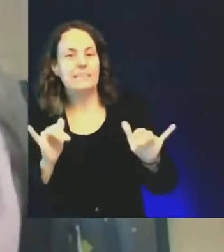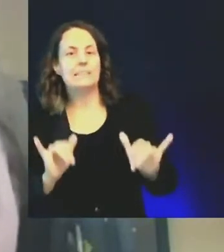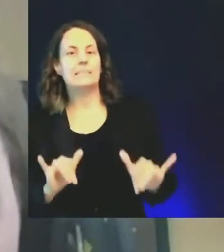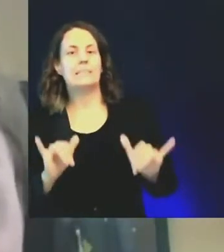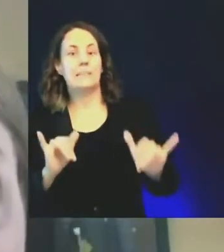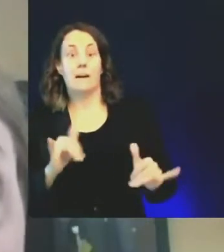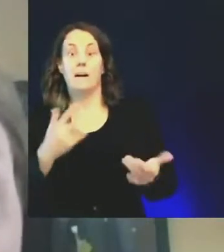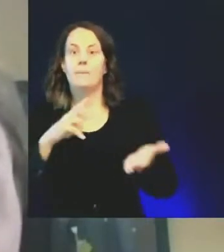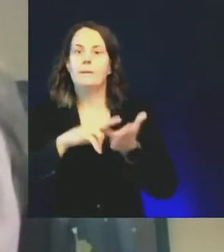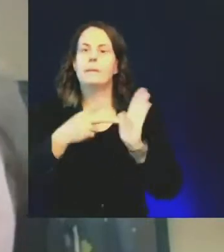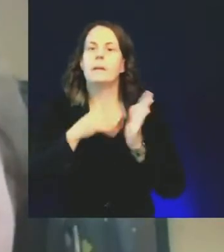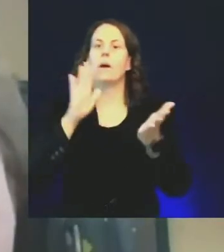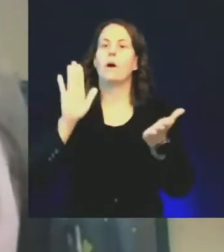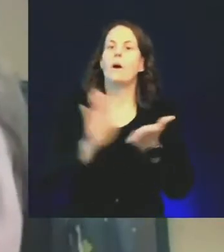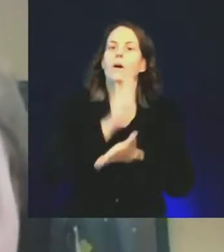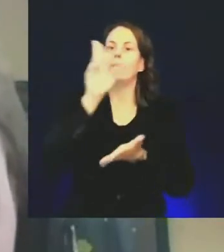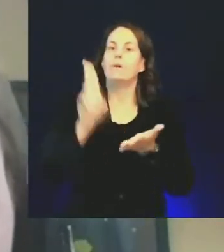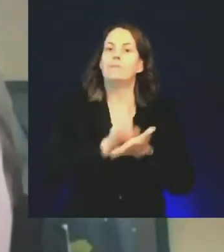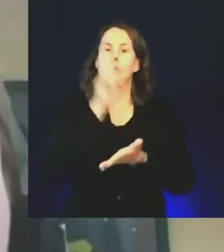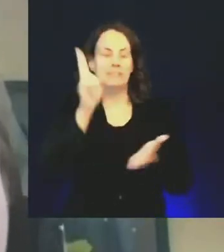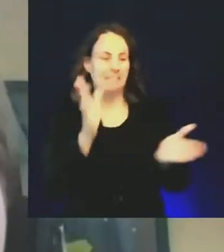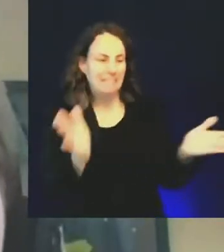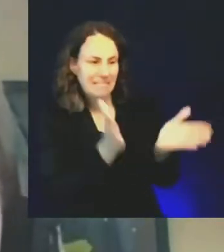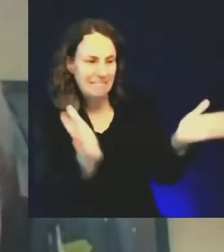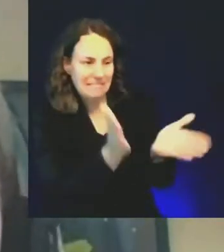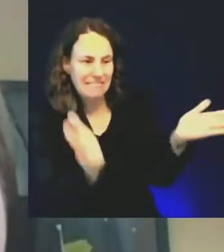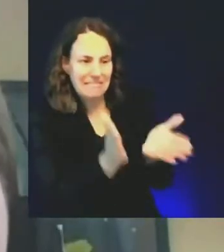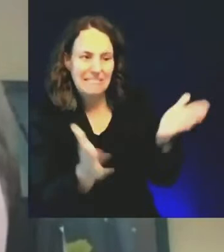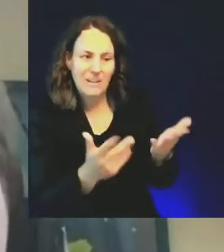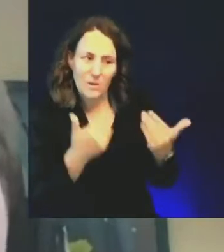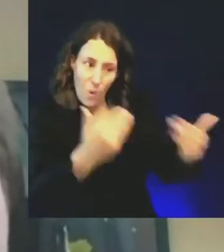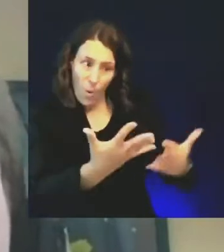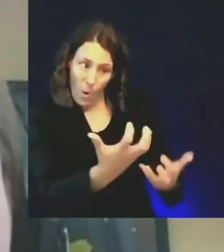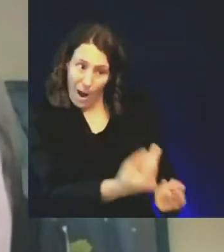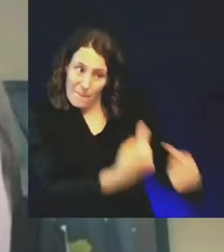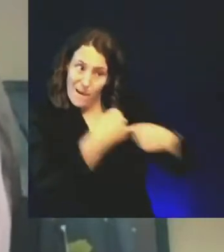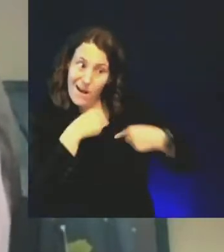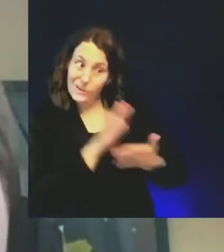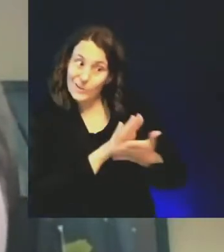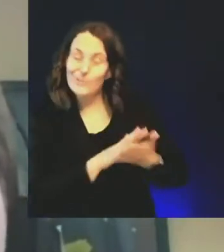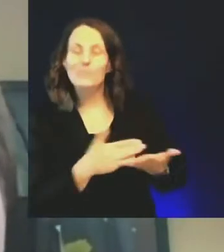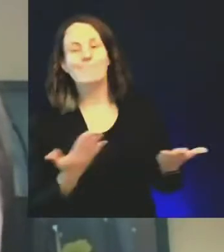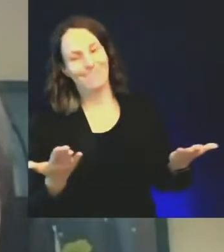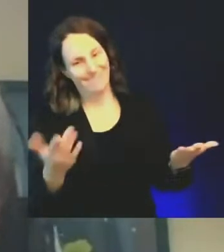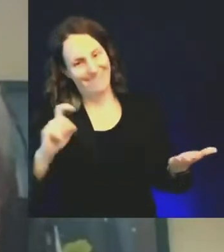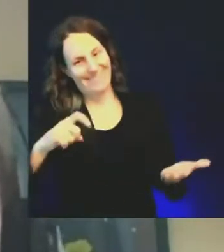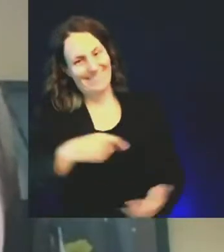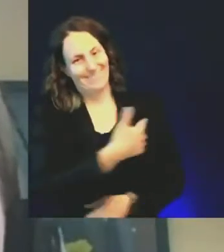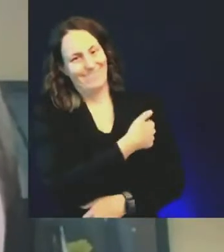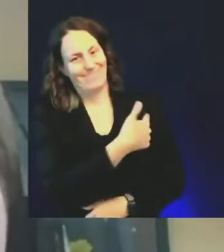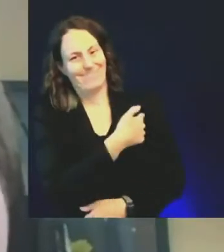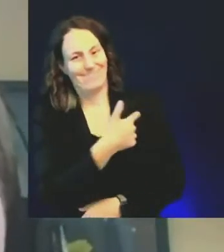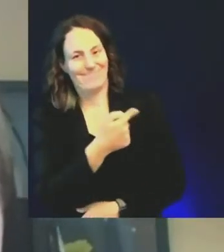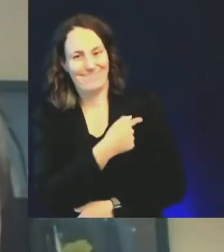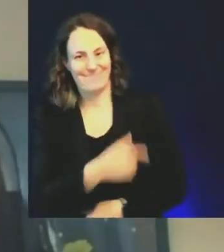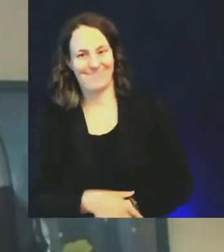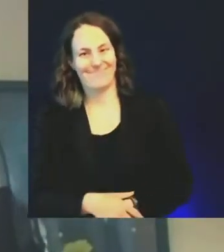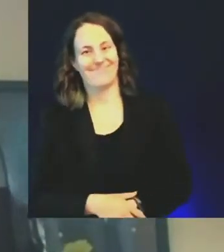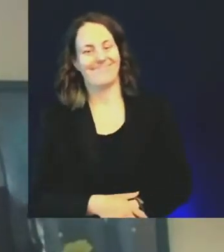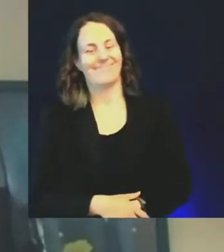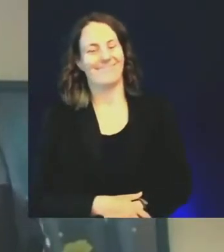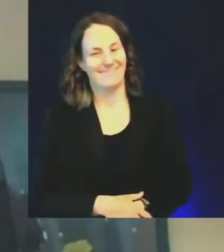during orientation for freshman classes that are coming into the university. I think also